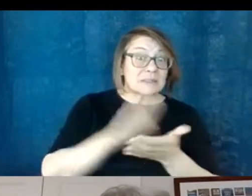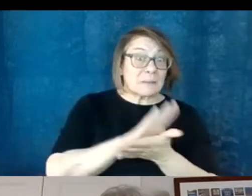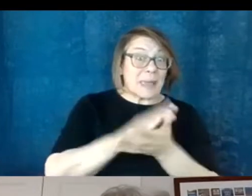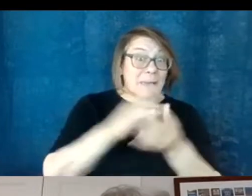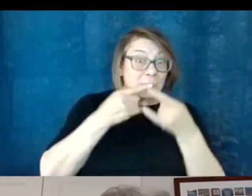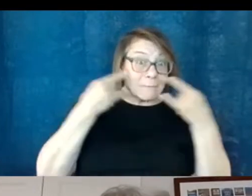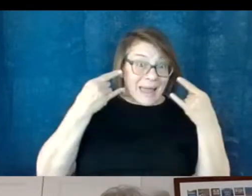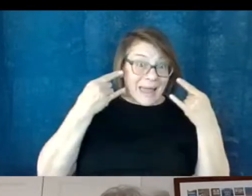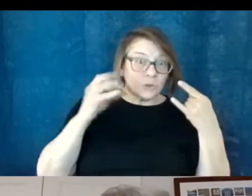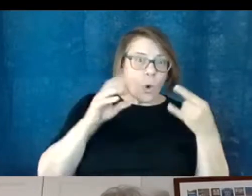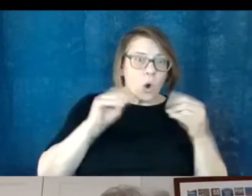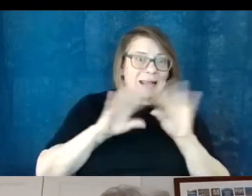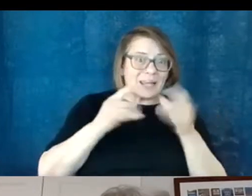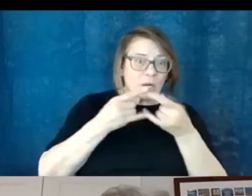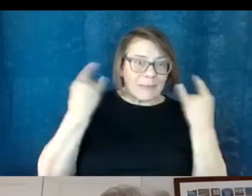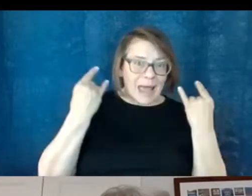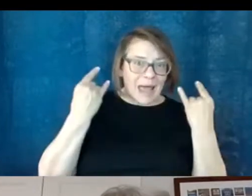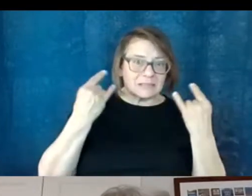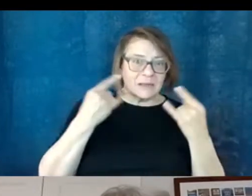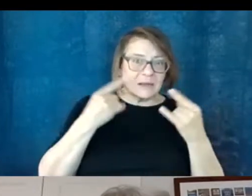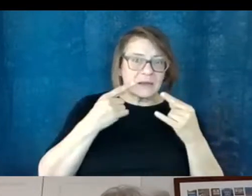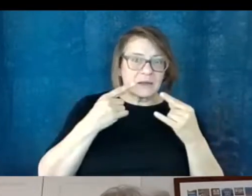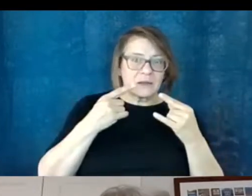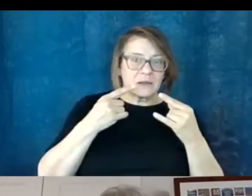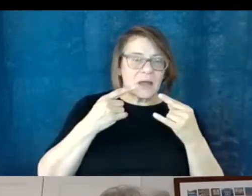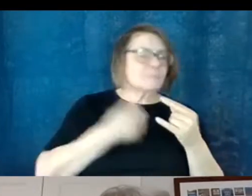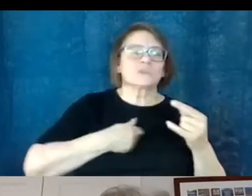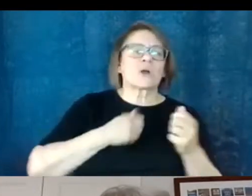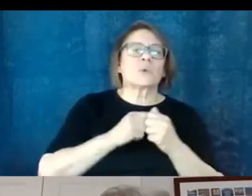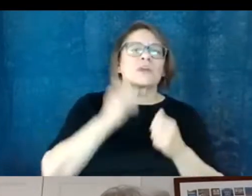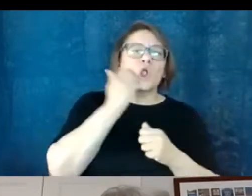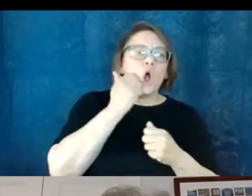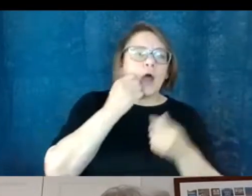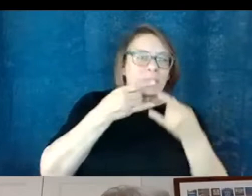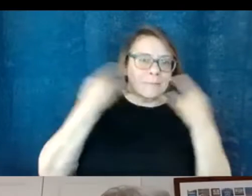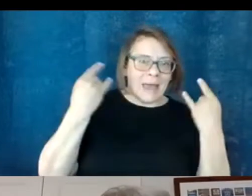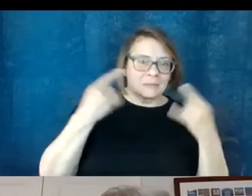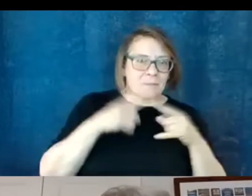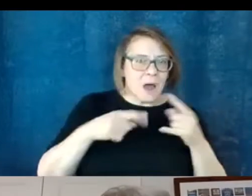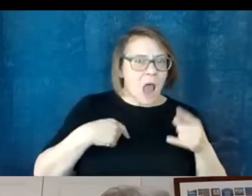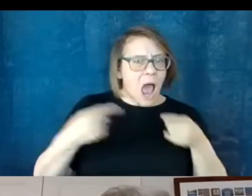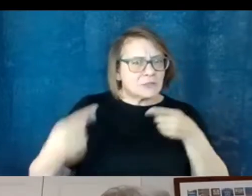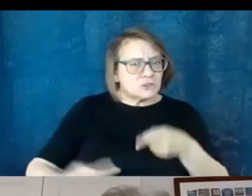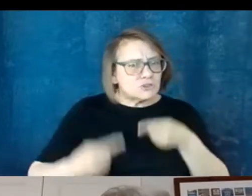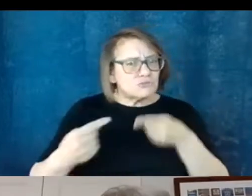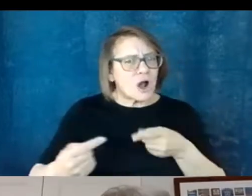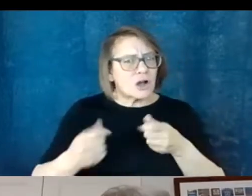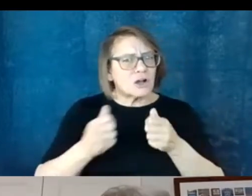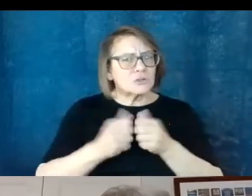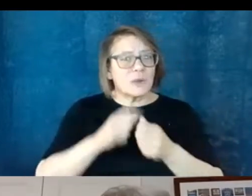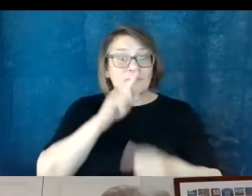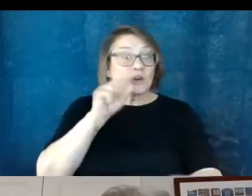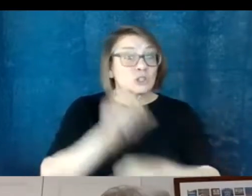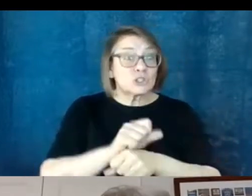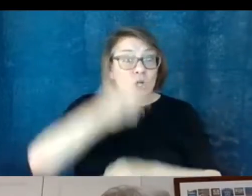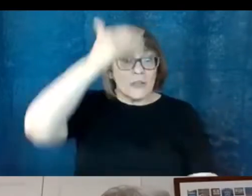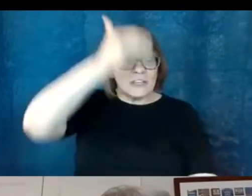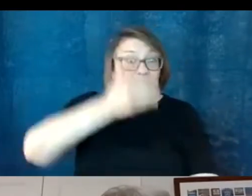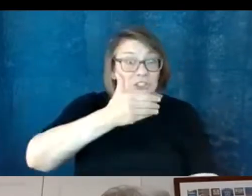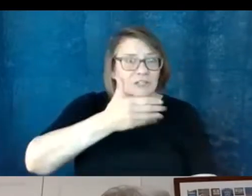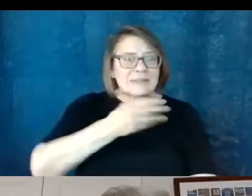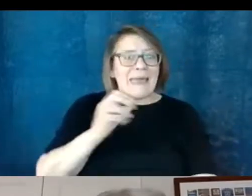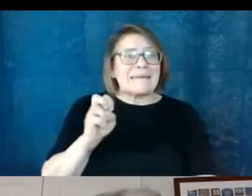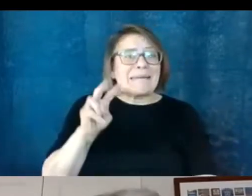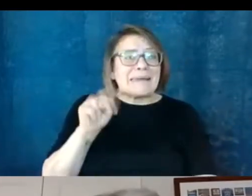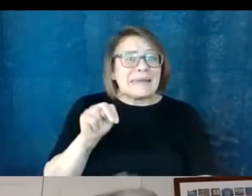clear mask, but I really, or with a cloth mask, but I really struggled with, for sure, the shield, and